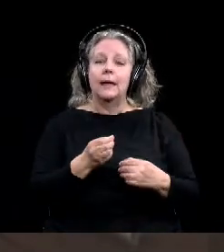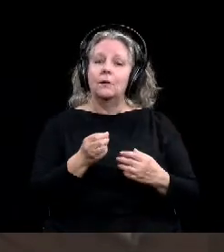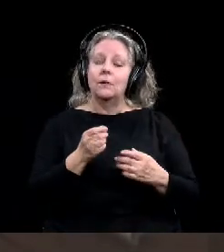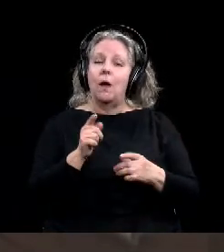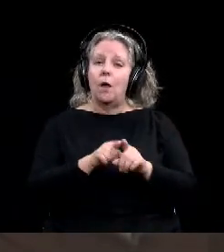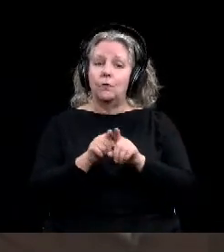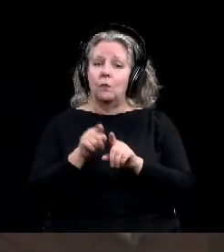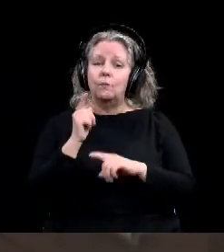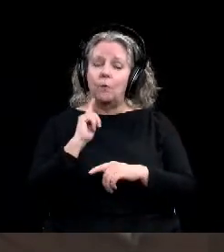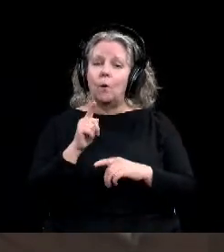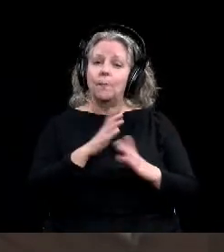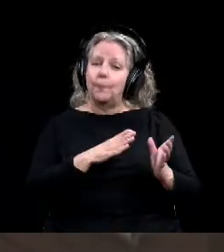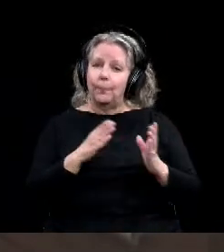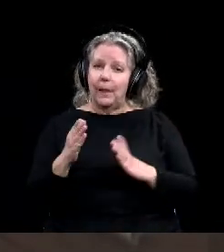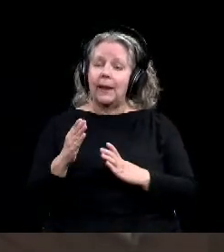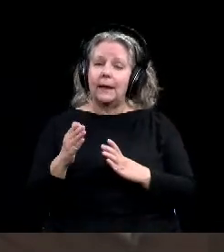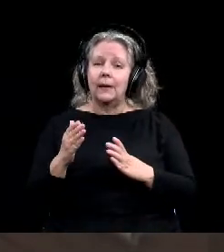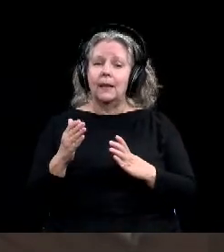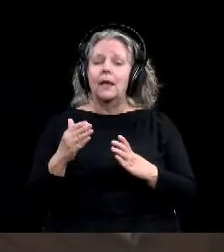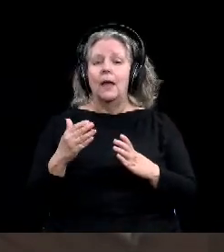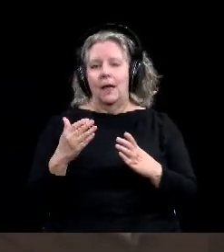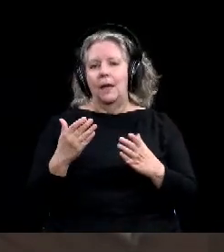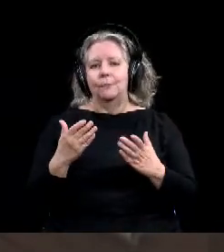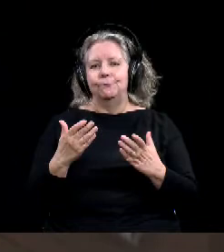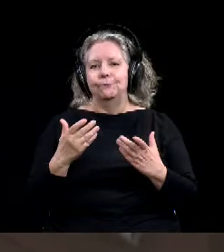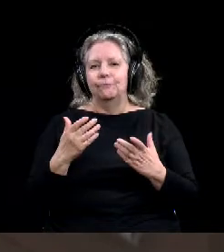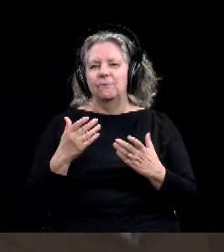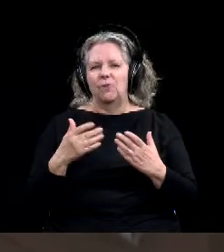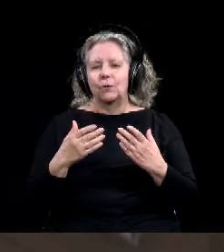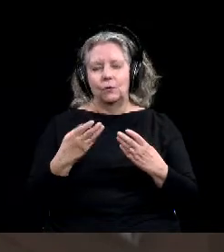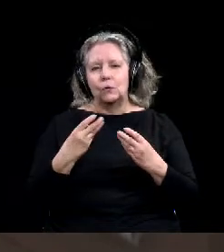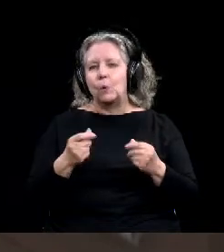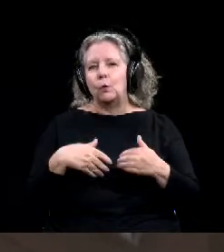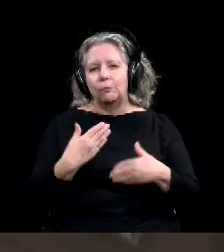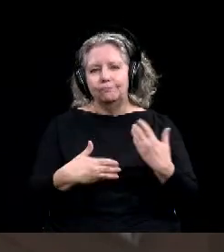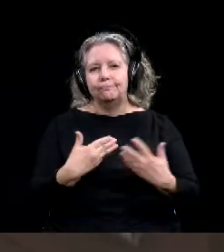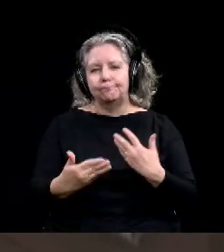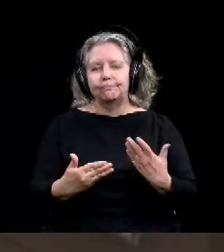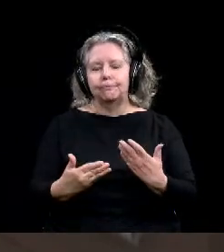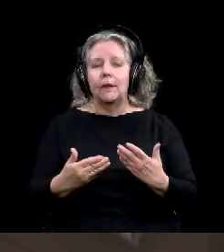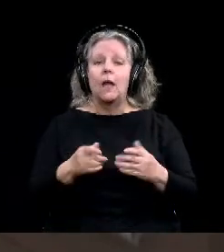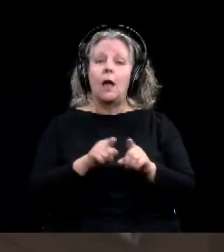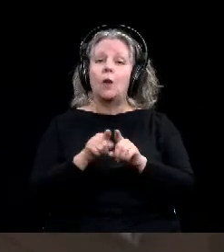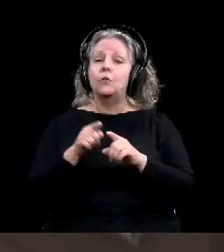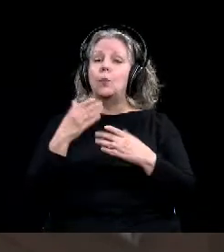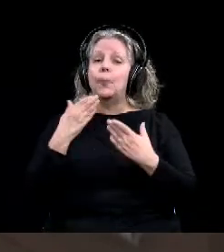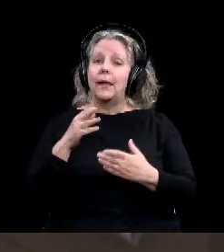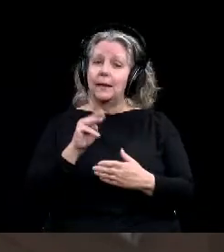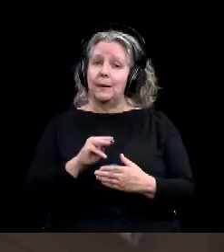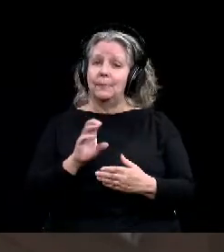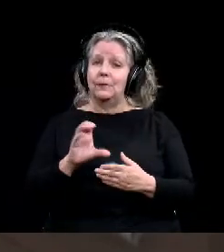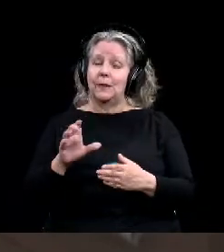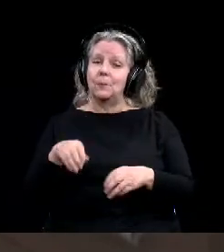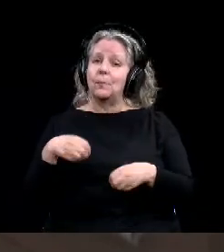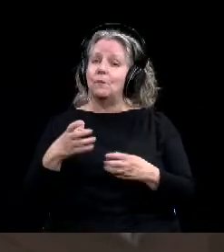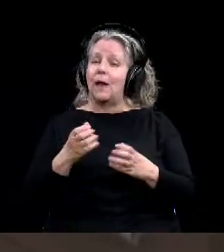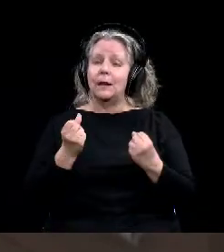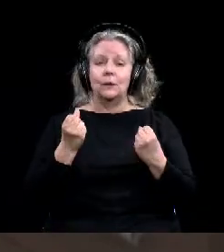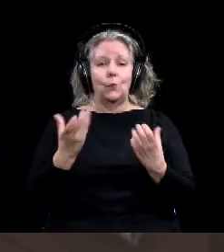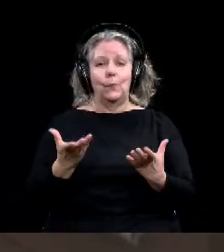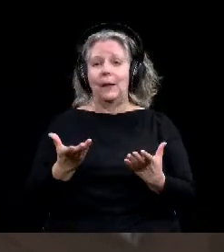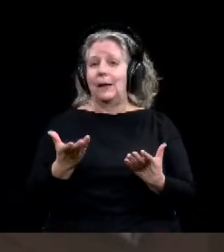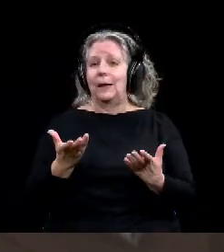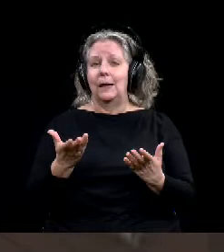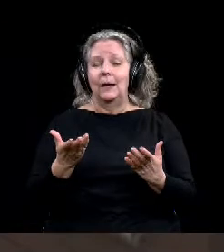smoothly. Also, thank you to MCC for providing so many members of their nursing clinics